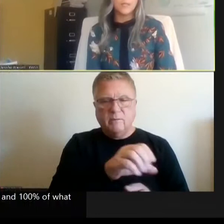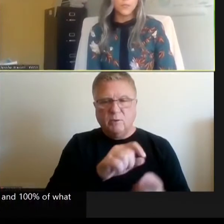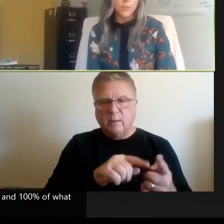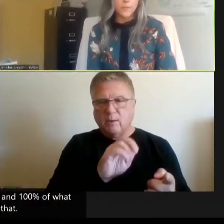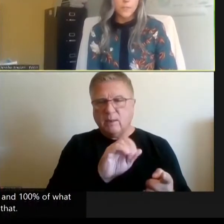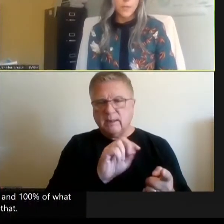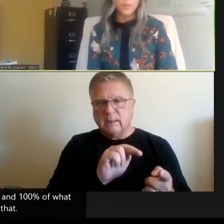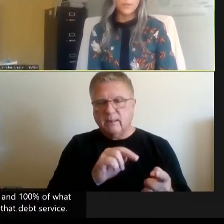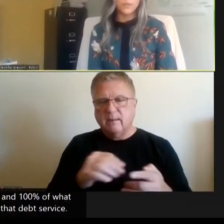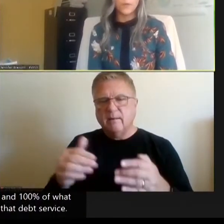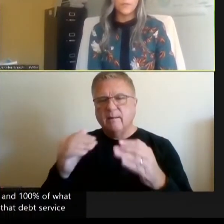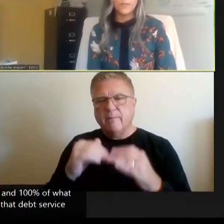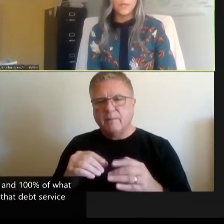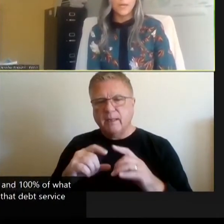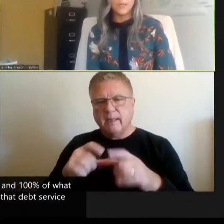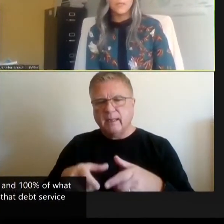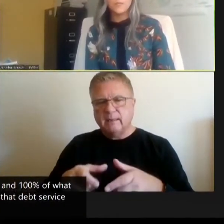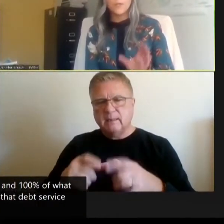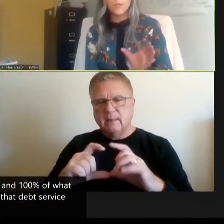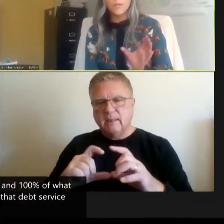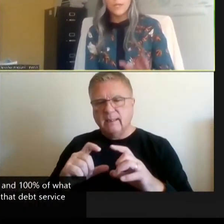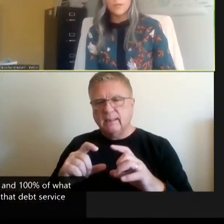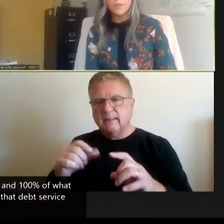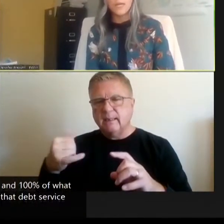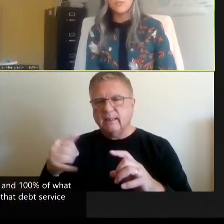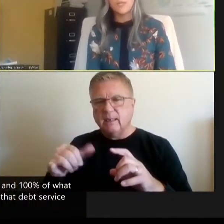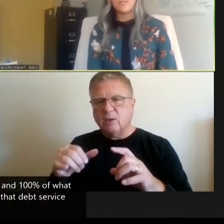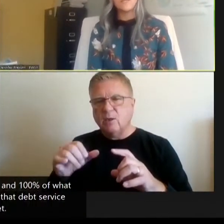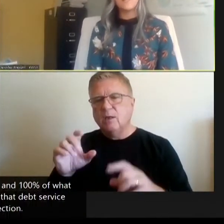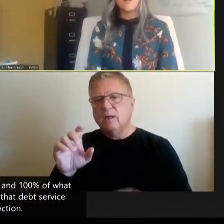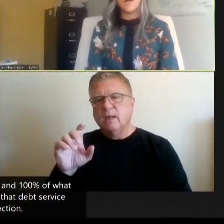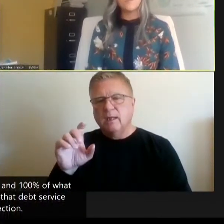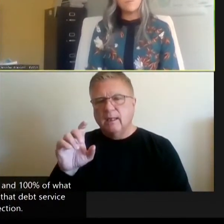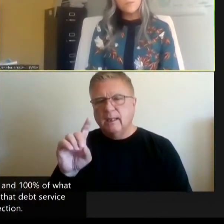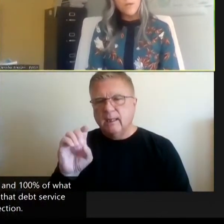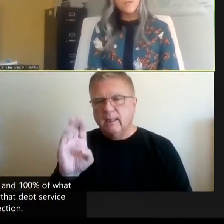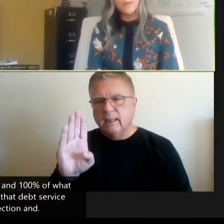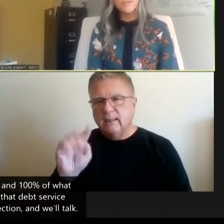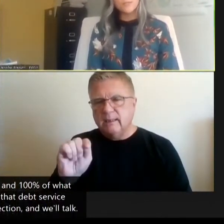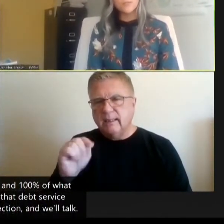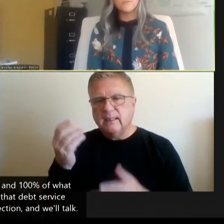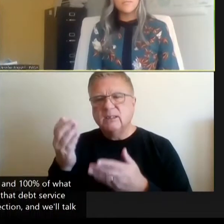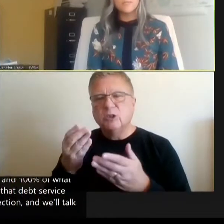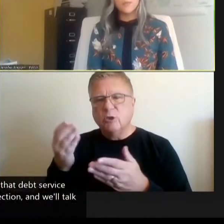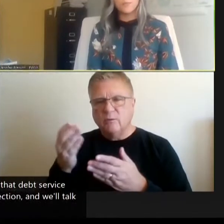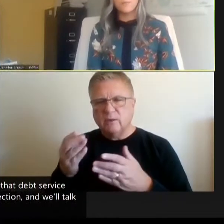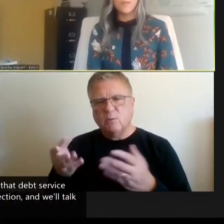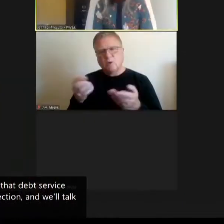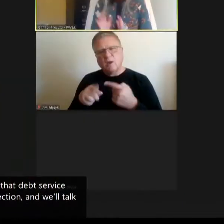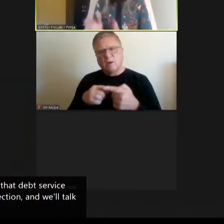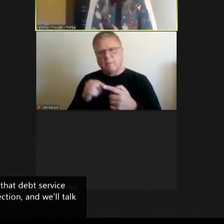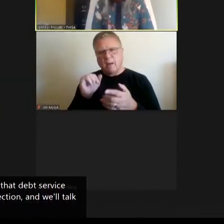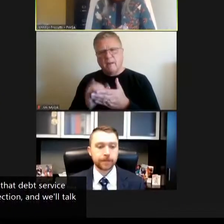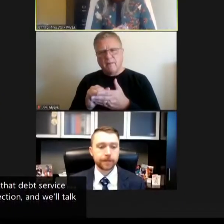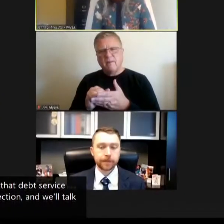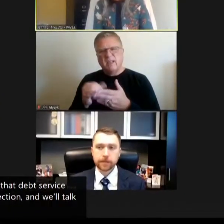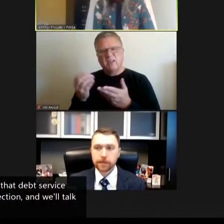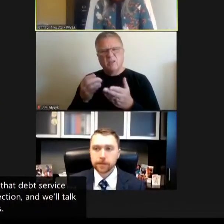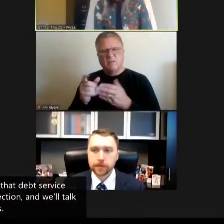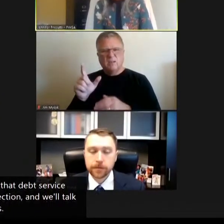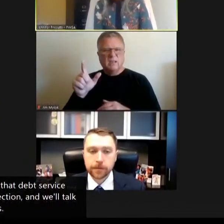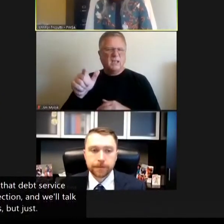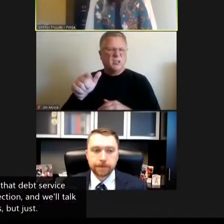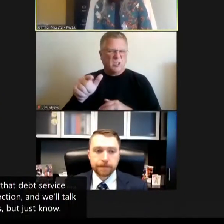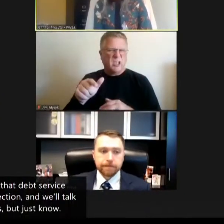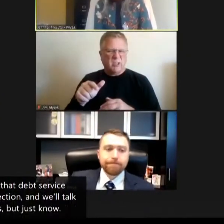that debt service number. So it's that darker yellow section. And we'll talk about debt service in future slides, but